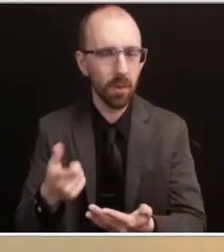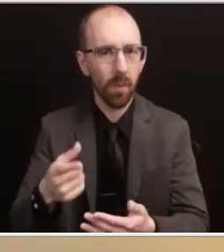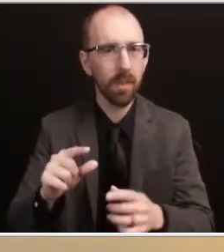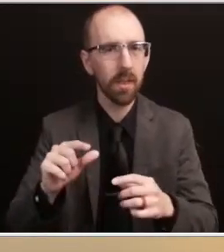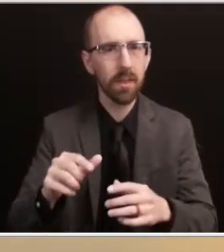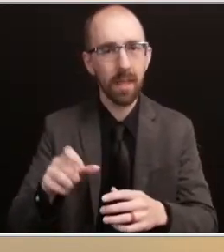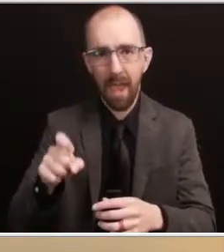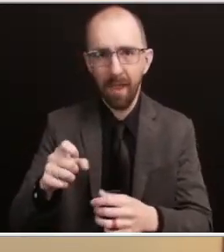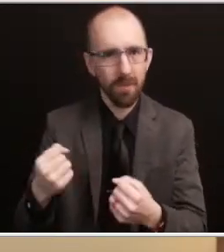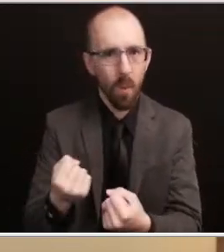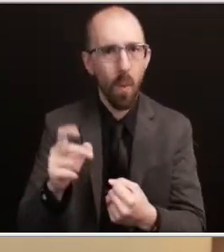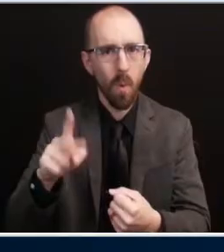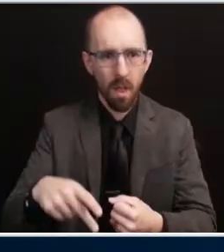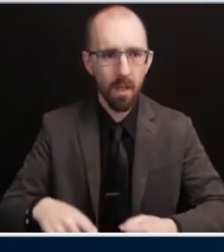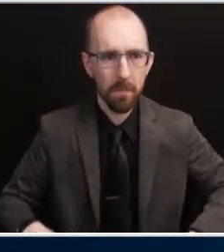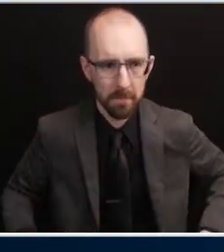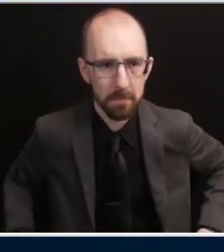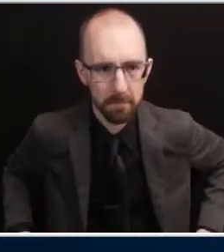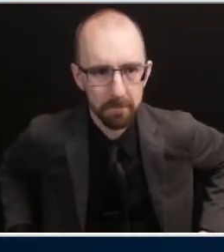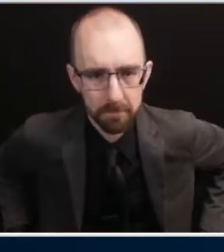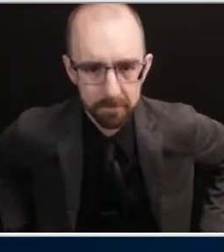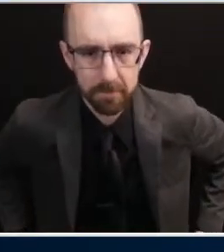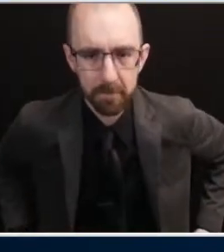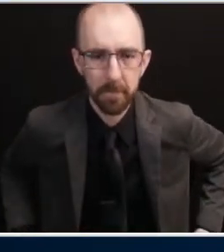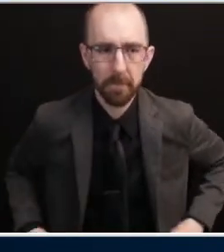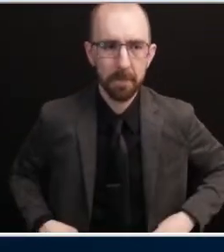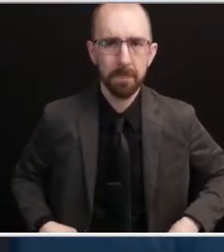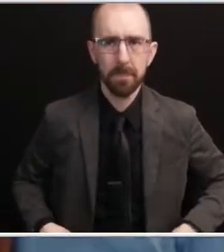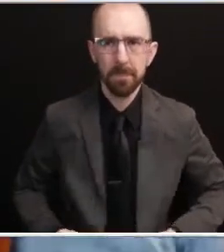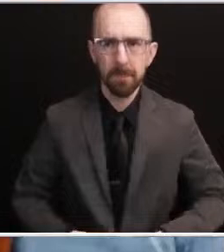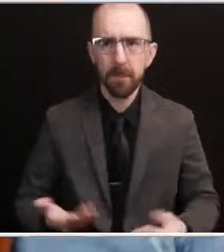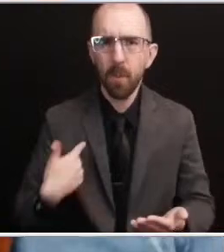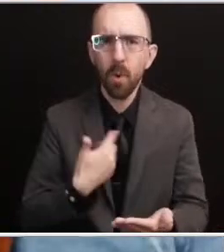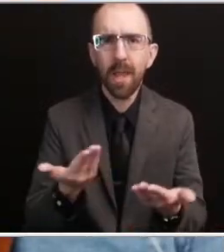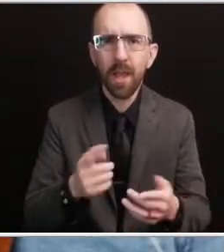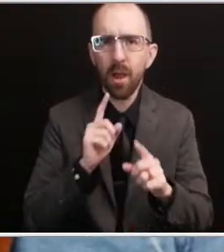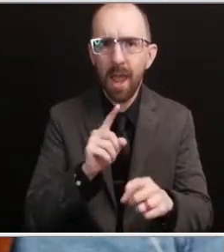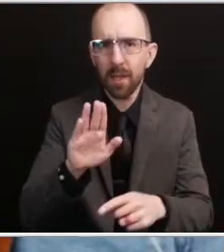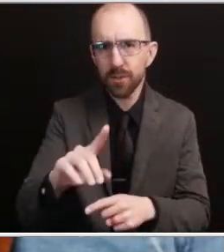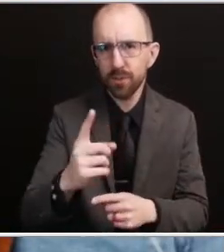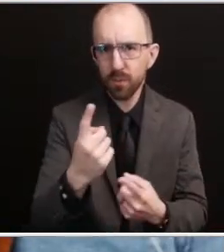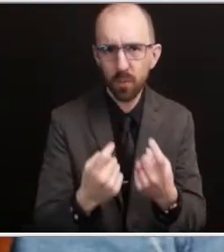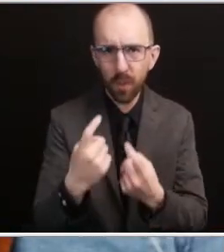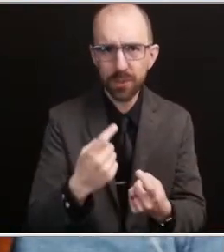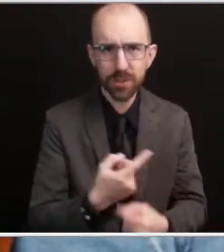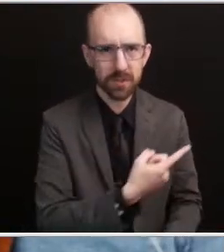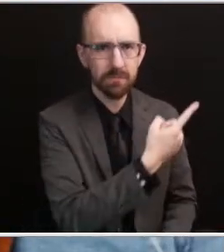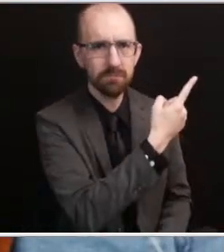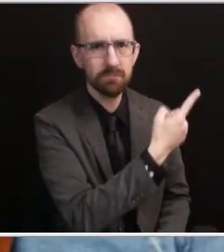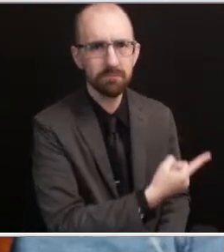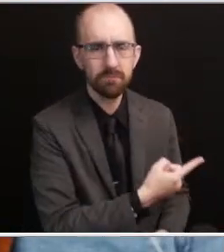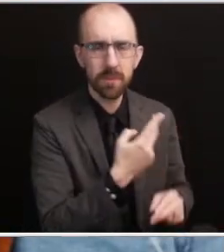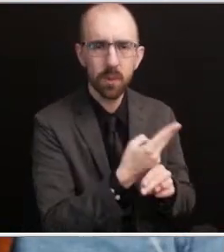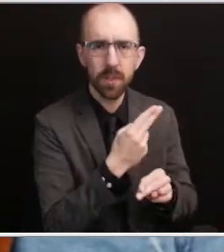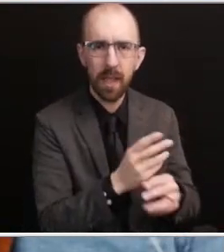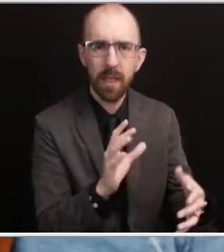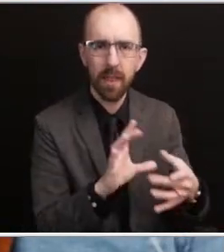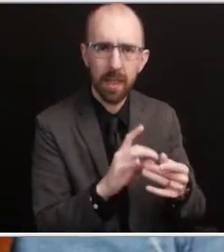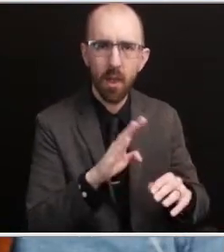hold up. Yeah. So we're here to answer any of your questions. Please send them in using the links on your screen,